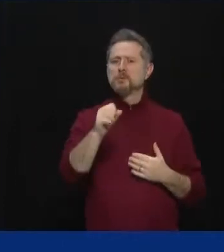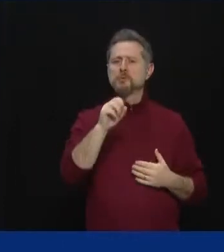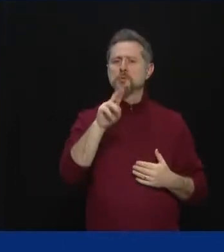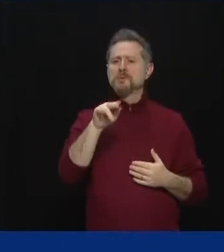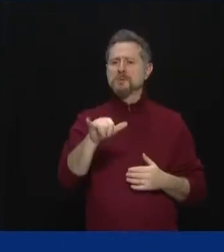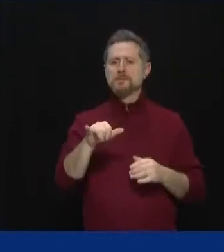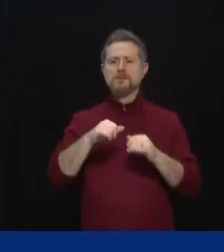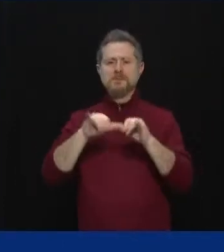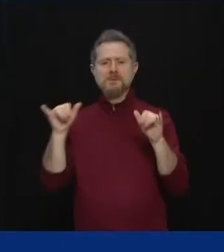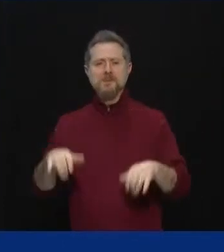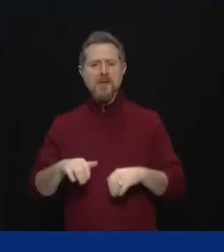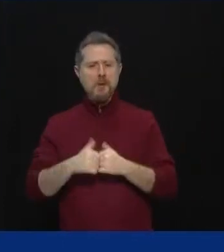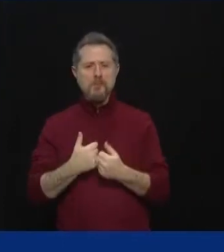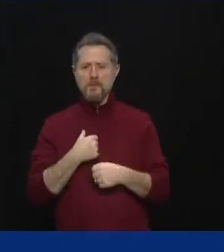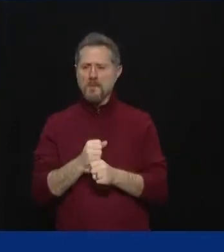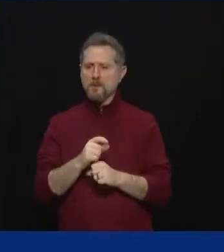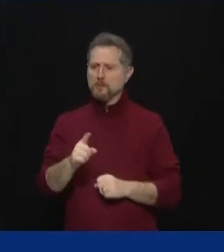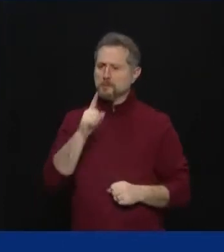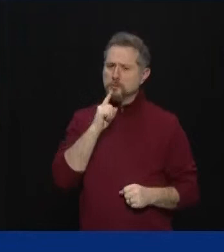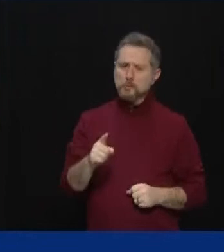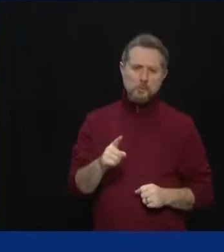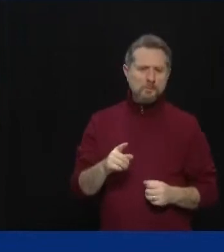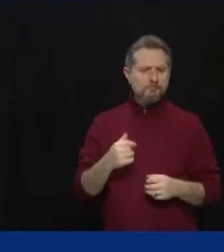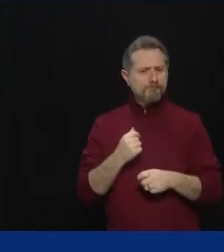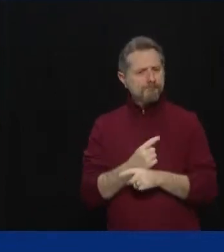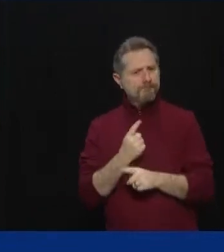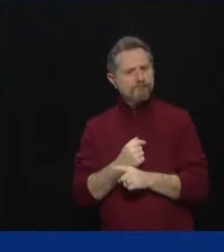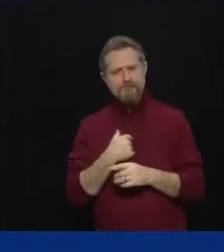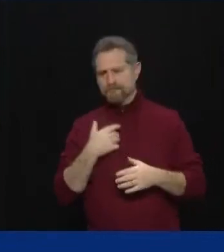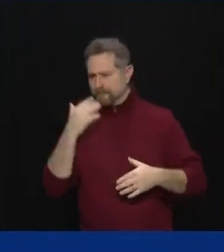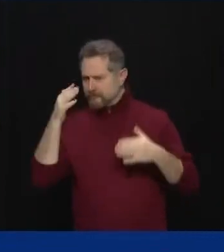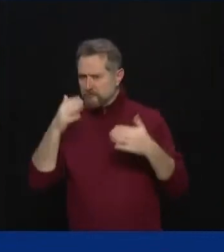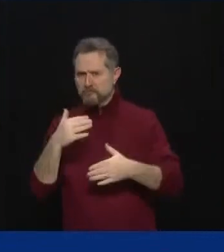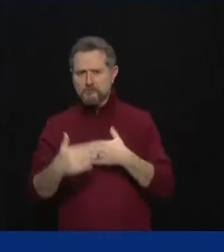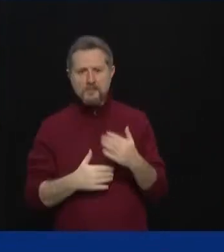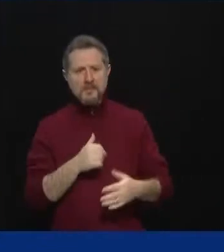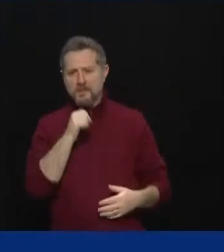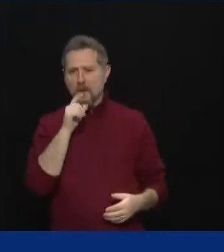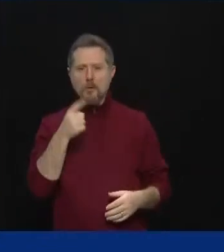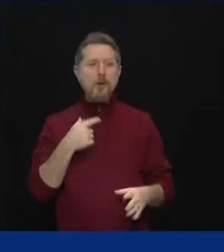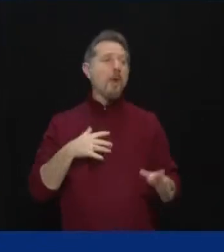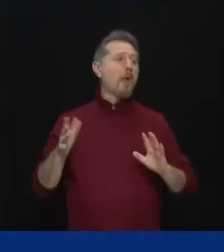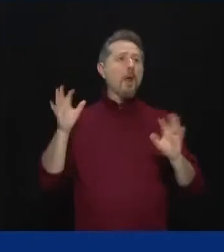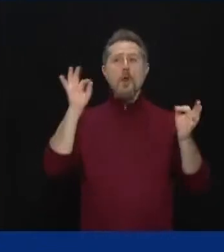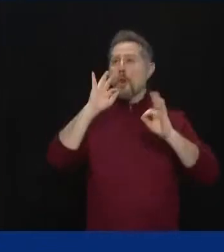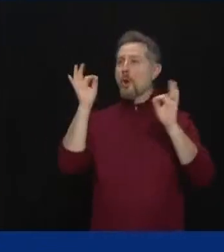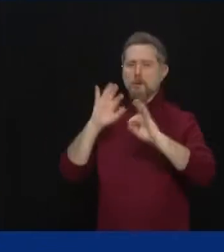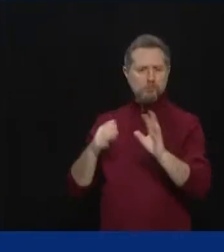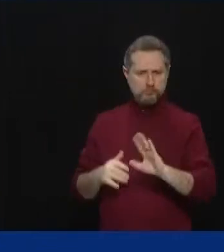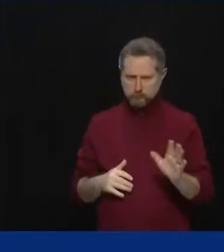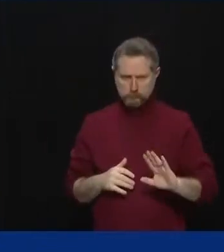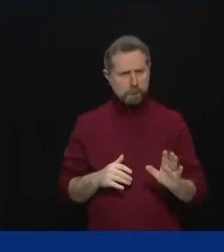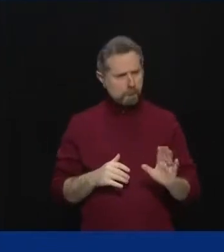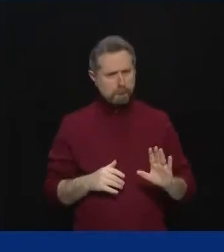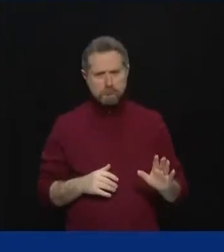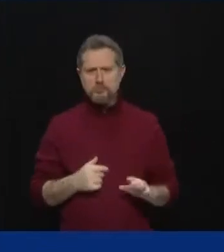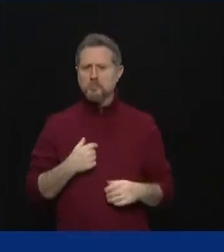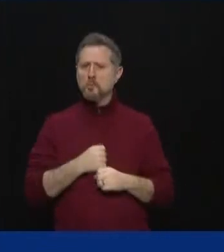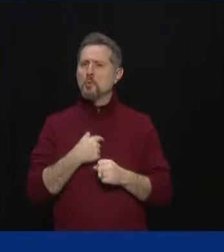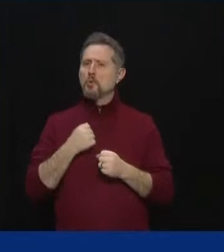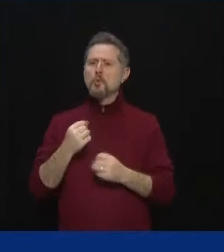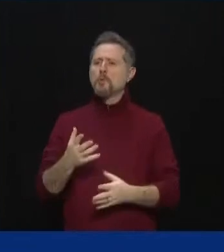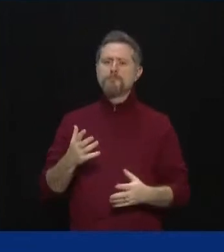have the focus that we need, the undistracted attention on making this the world-class